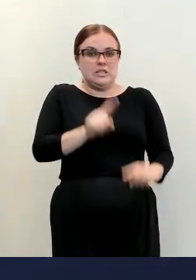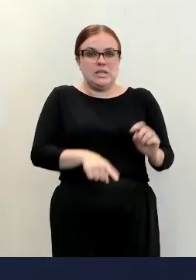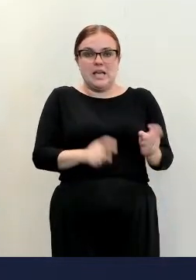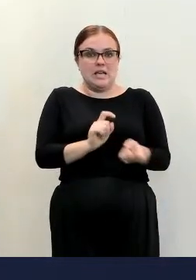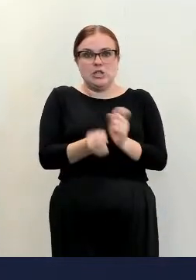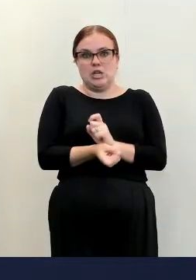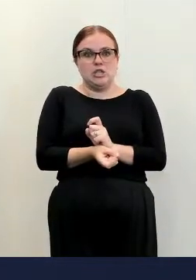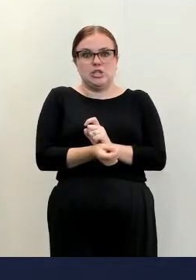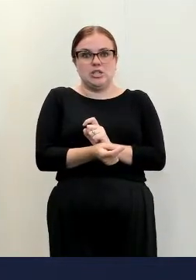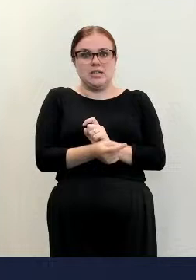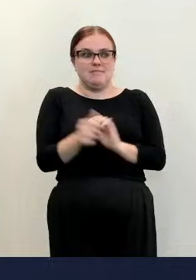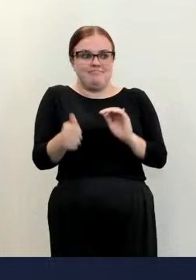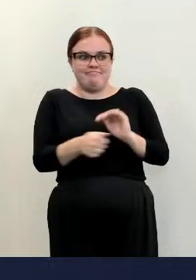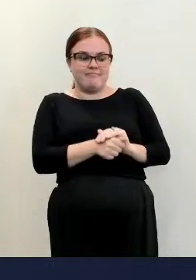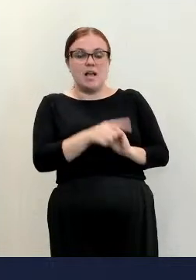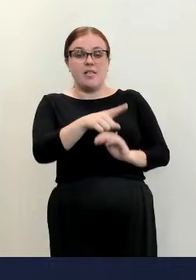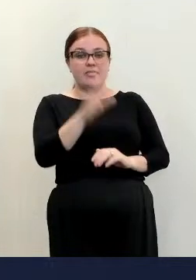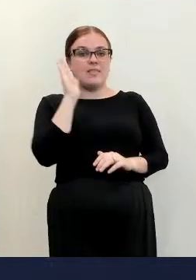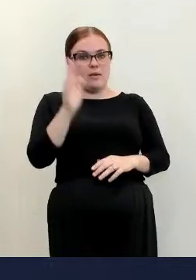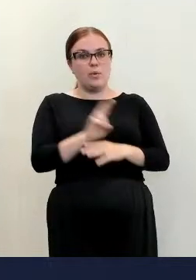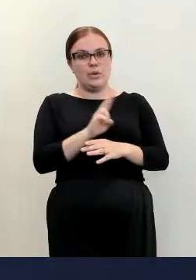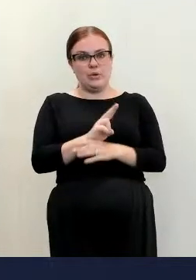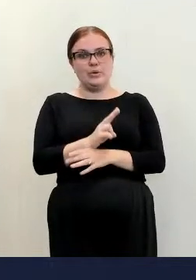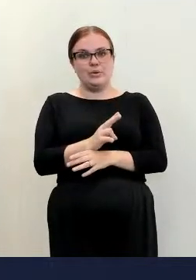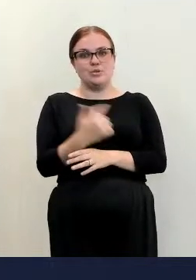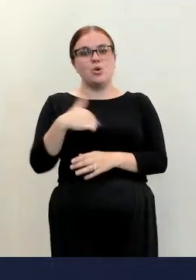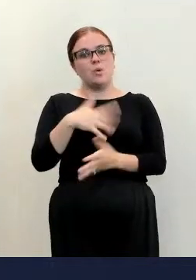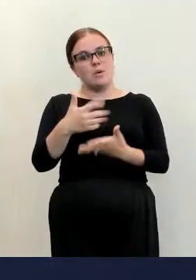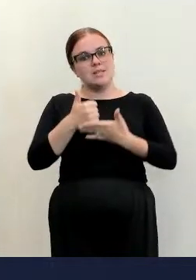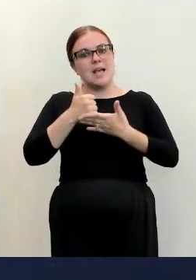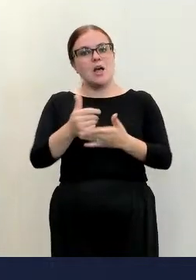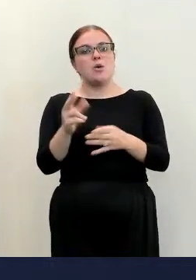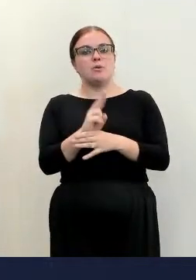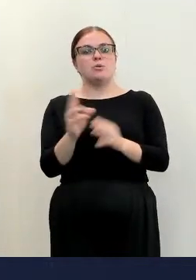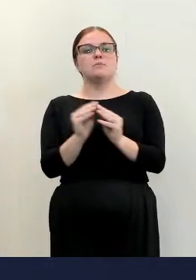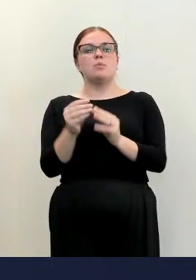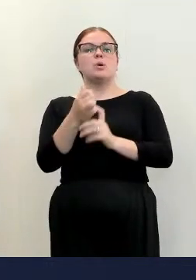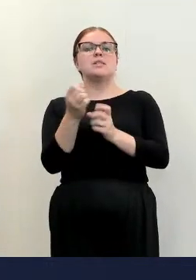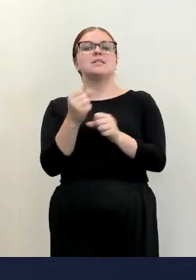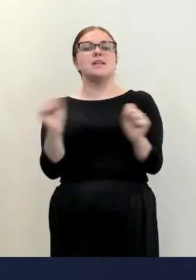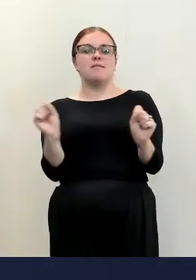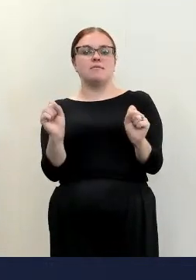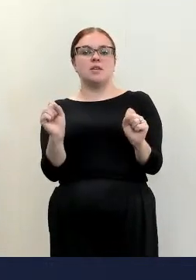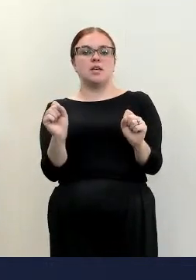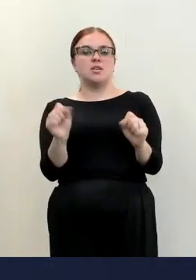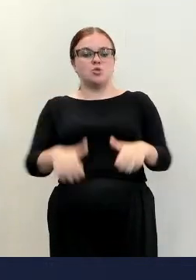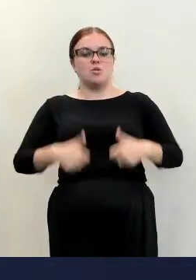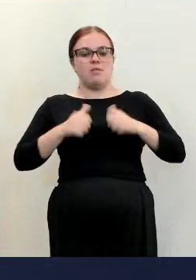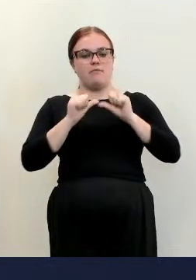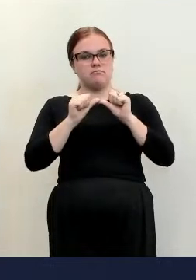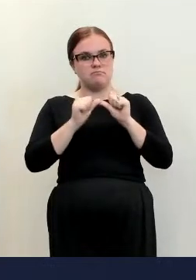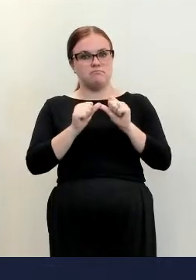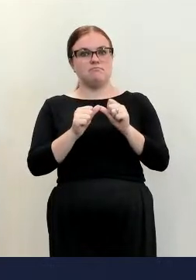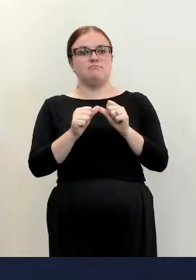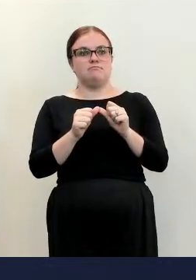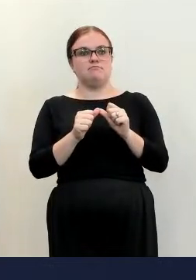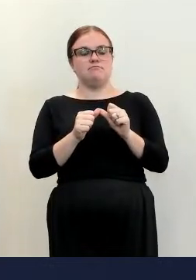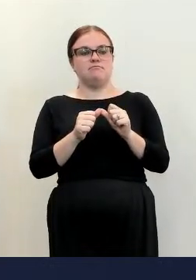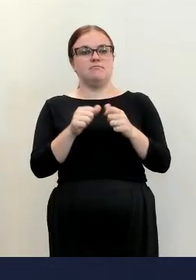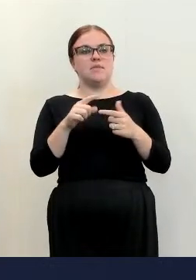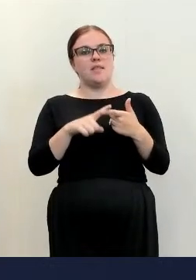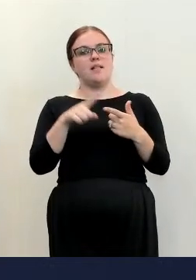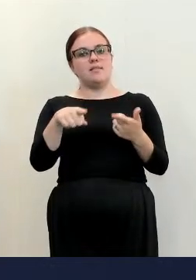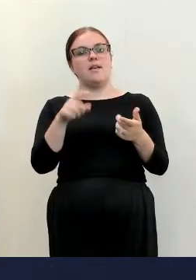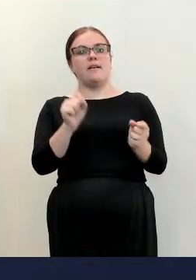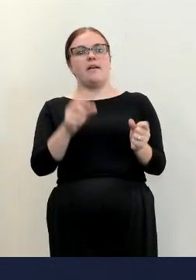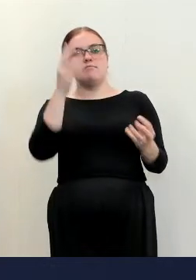in the sand about it and hide. They are going to use. We're just going to help them use more safely so they stay alive until they're ready to think about